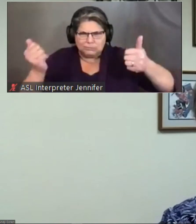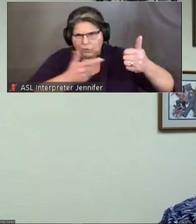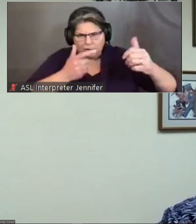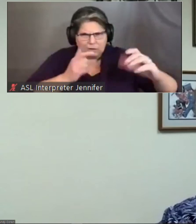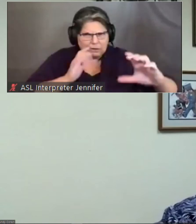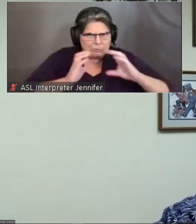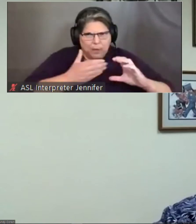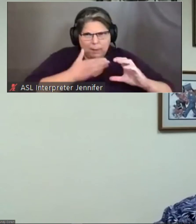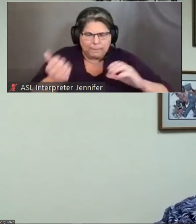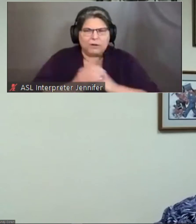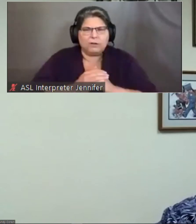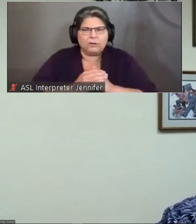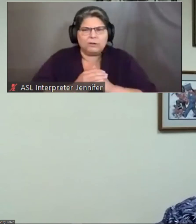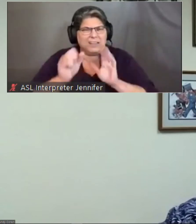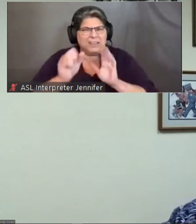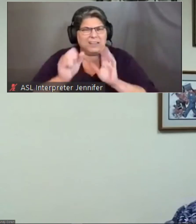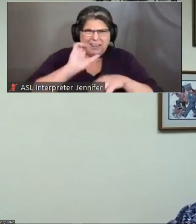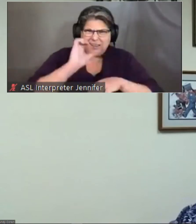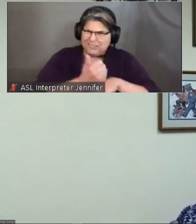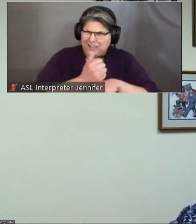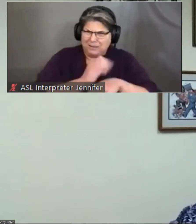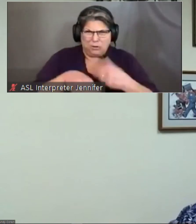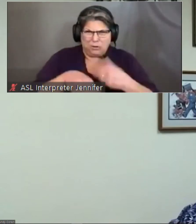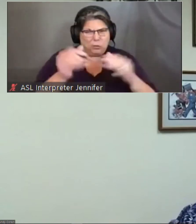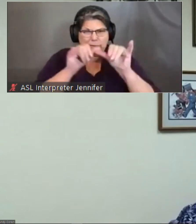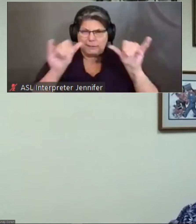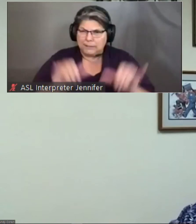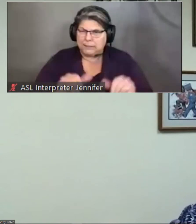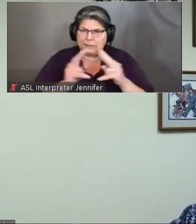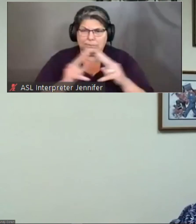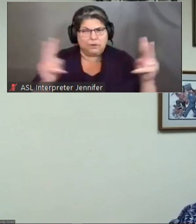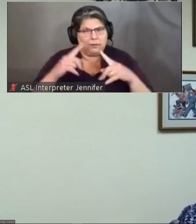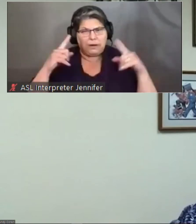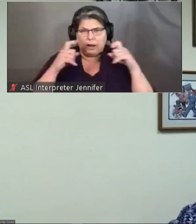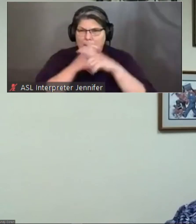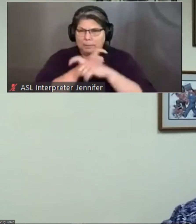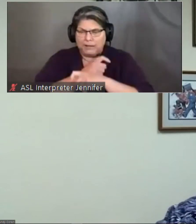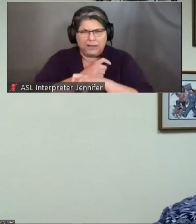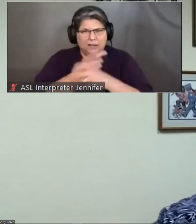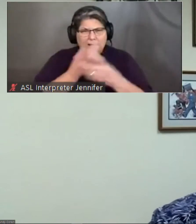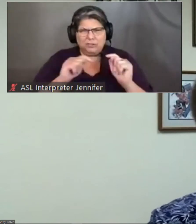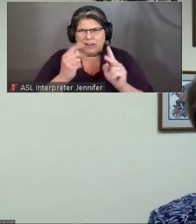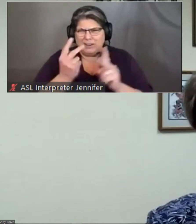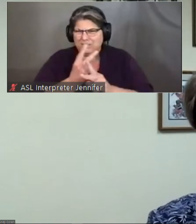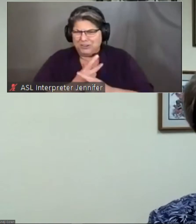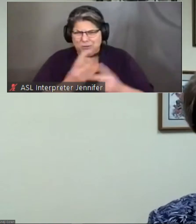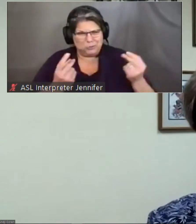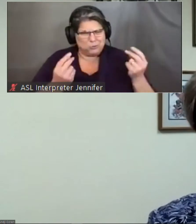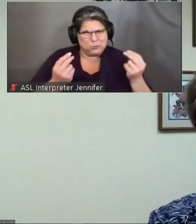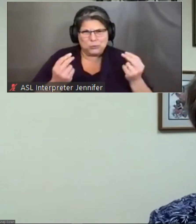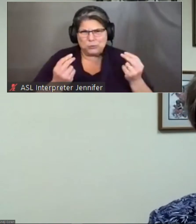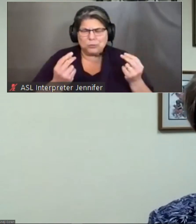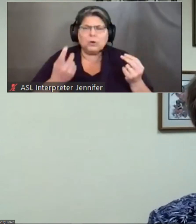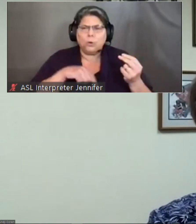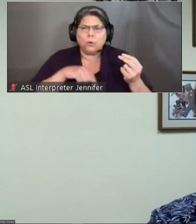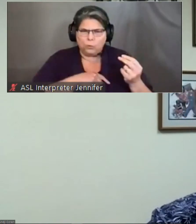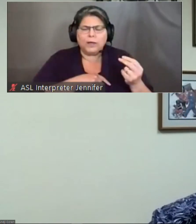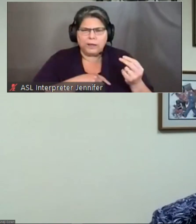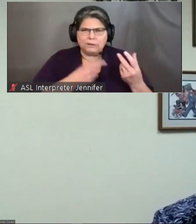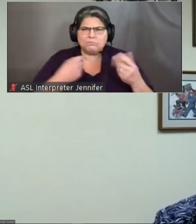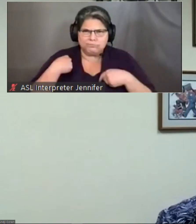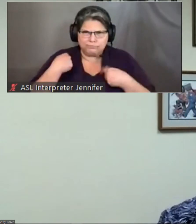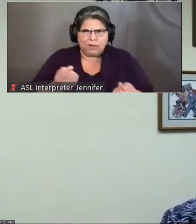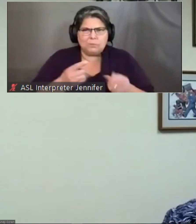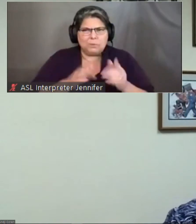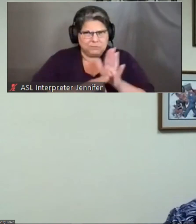state had set up already were very complex, and working through that, we have been developing